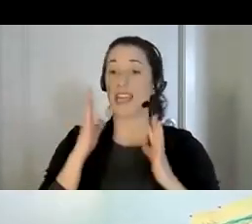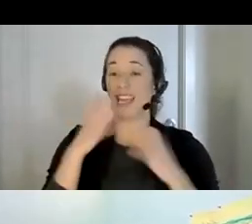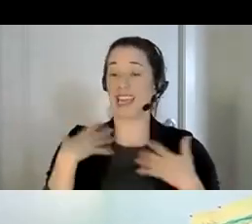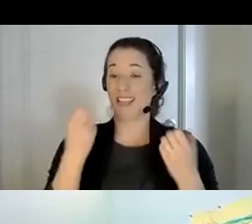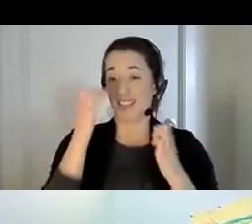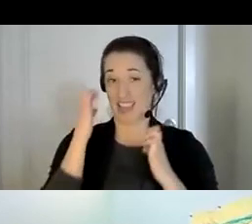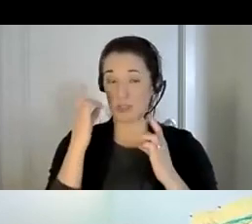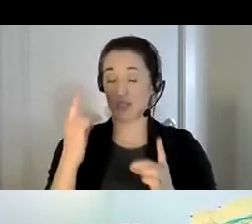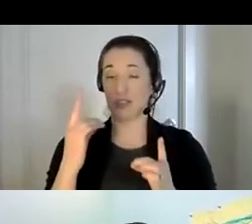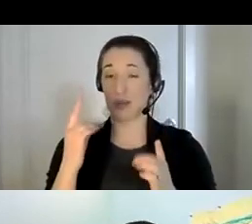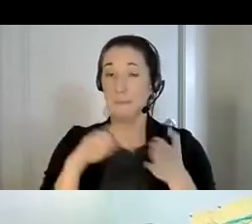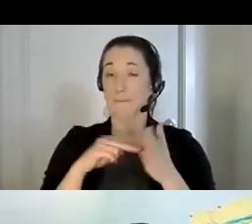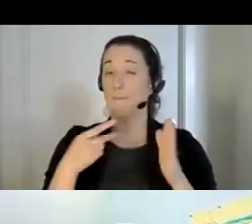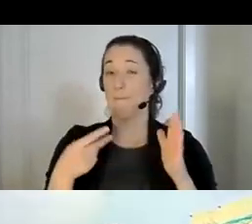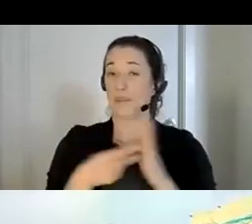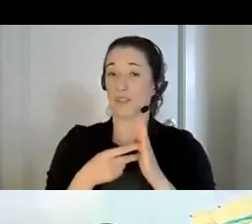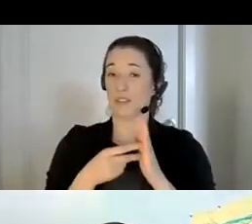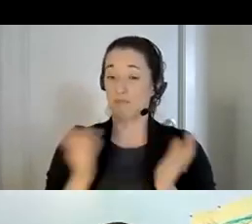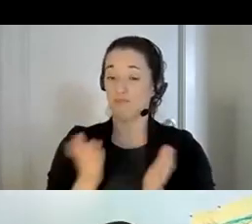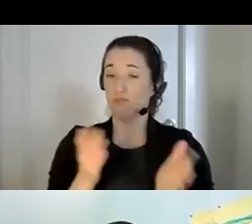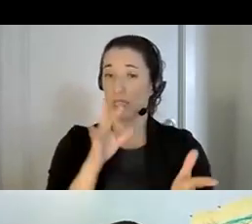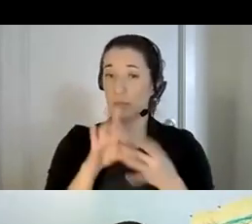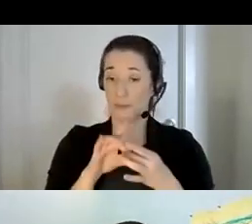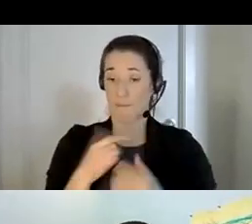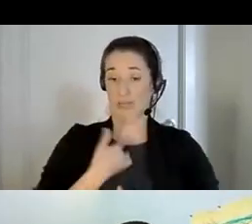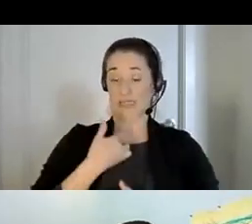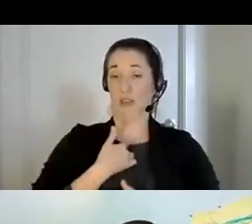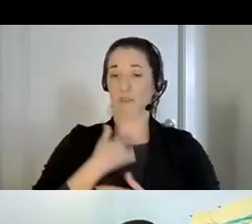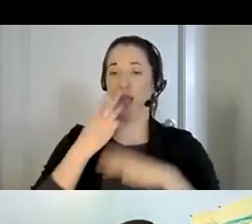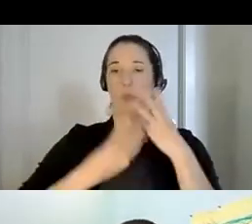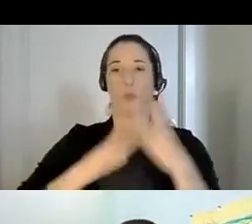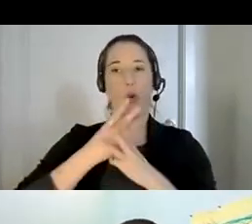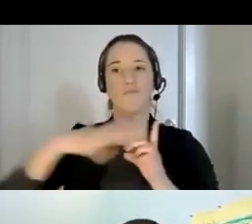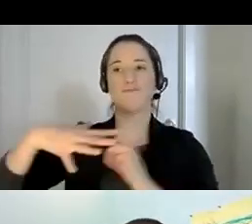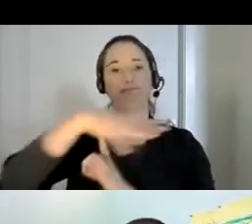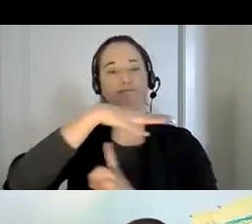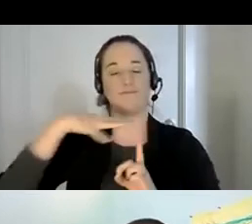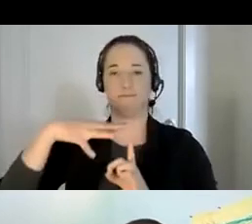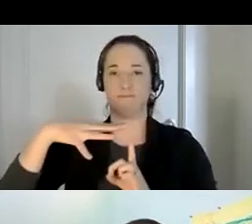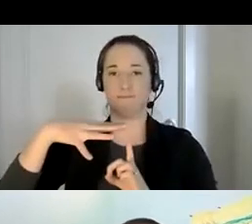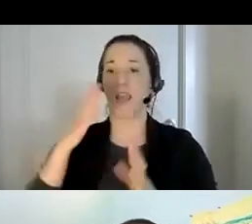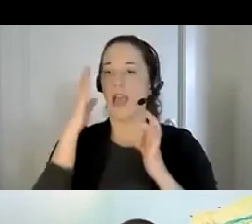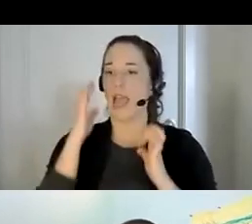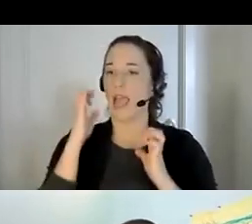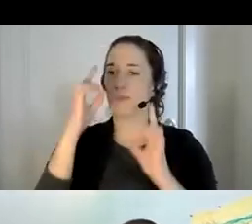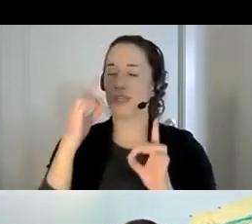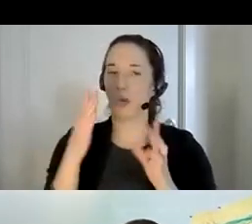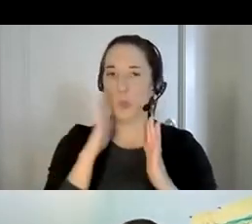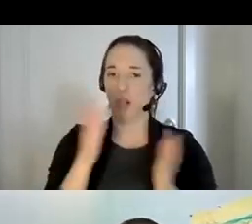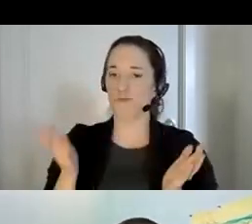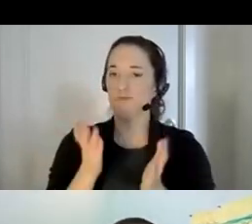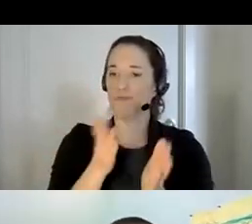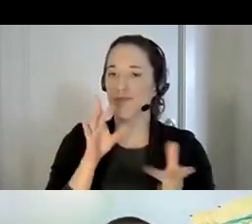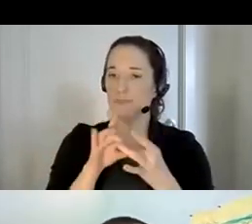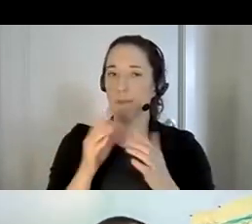foster connection between me and the world around me. education that will foster connection between